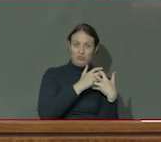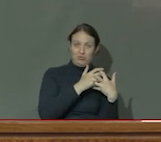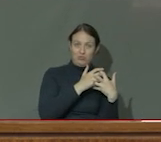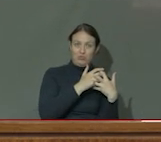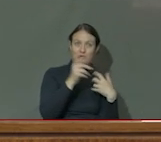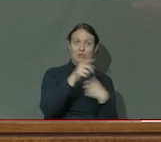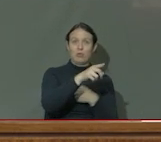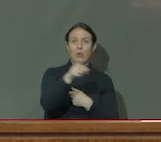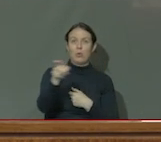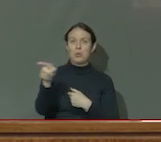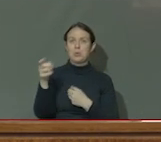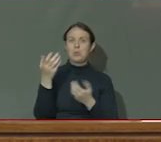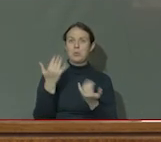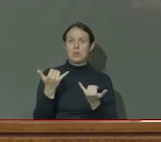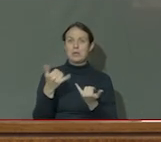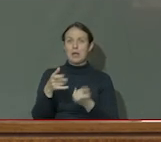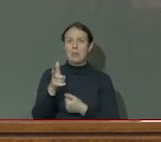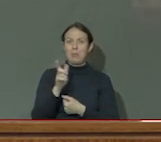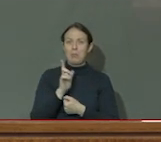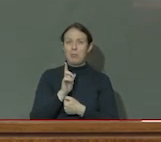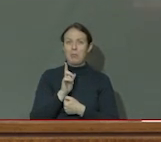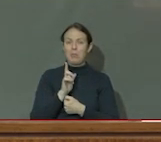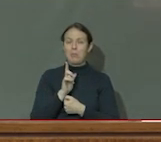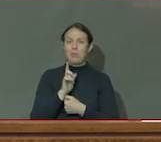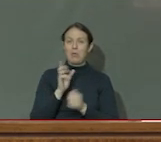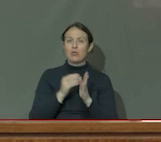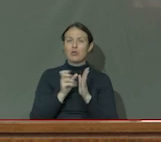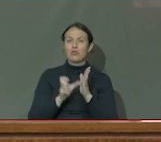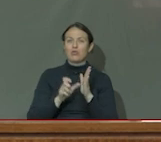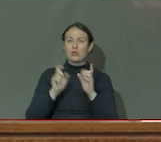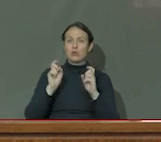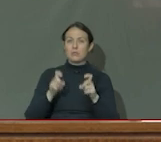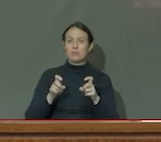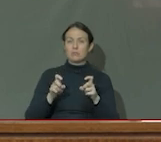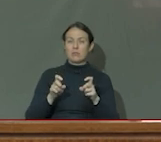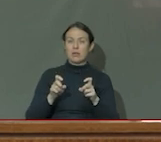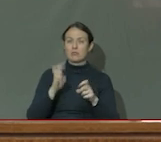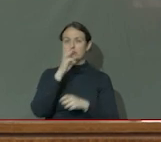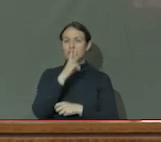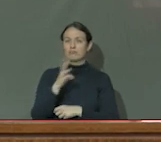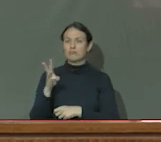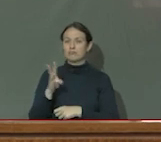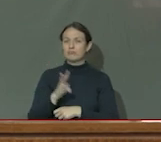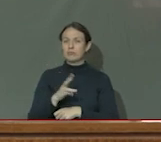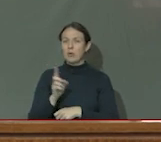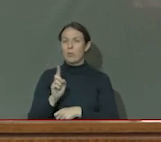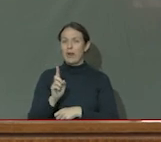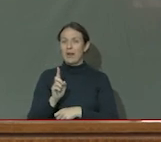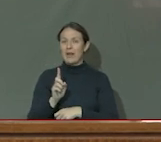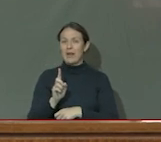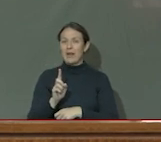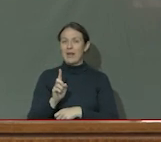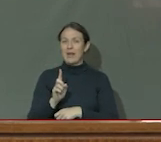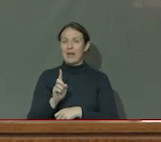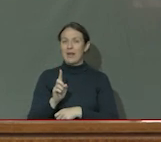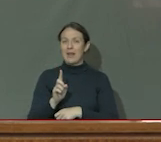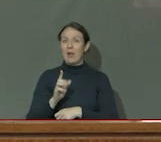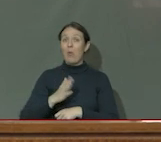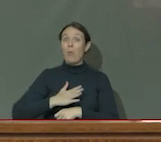hand, give advice. What should the learners look out for in a block here? They must find what